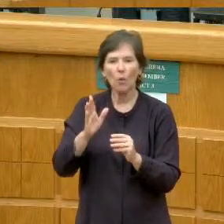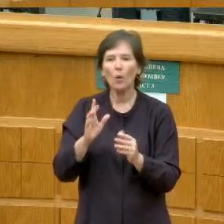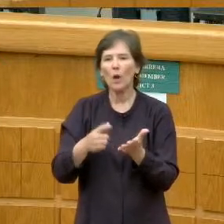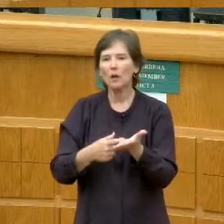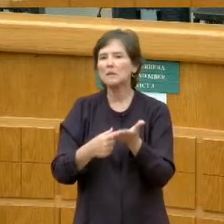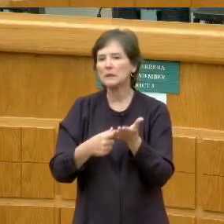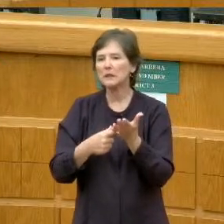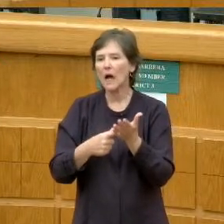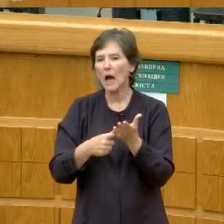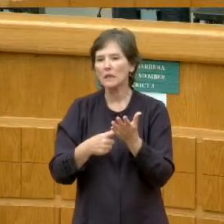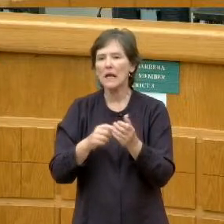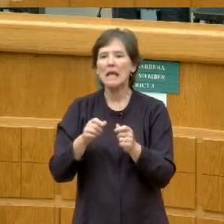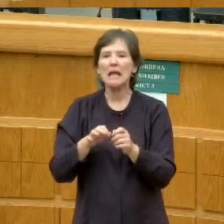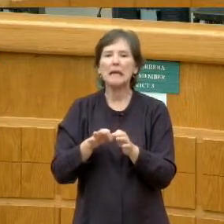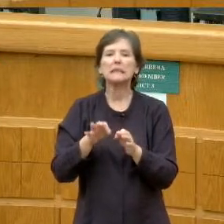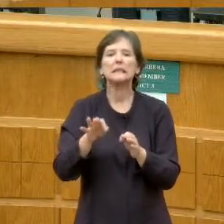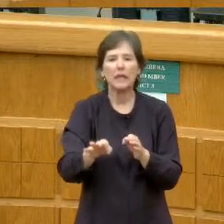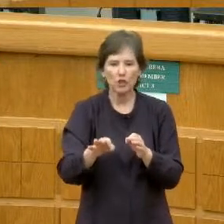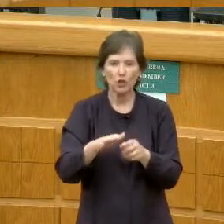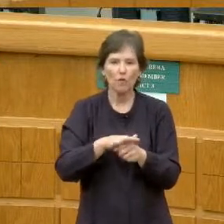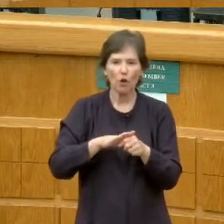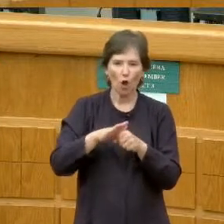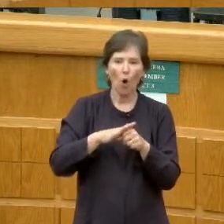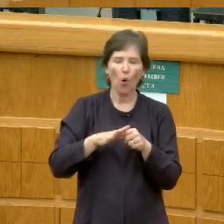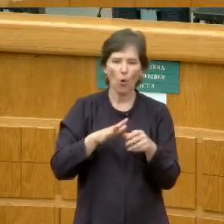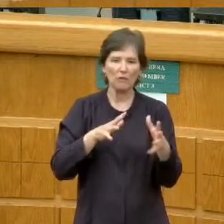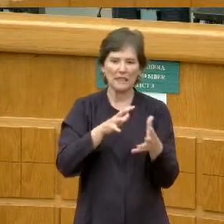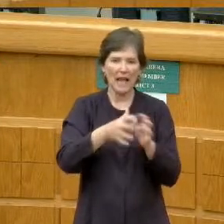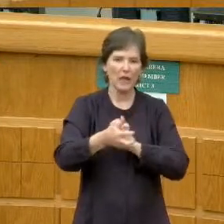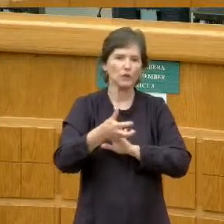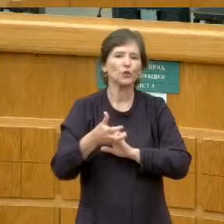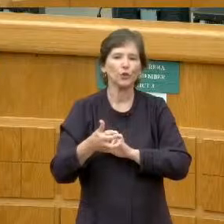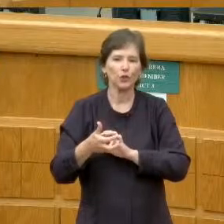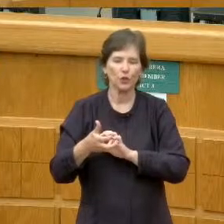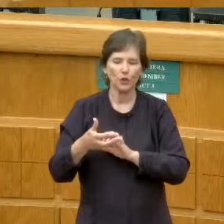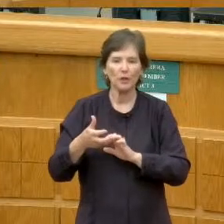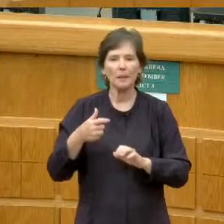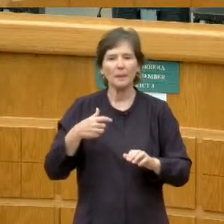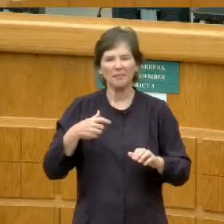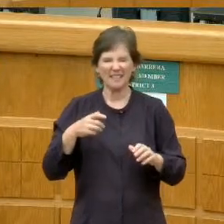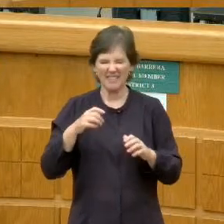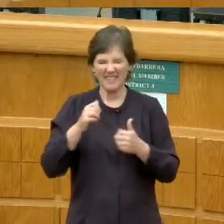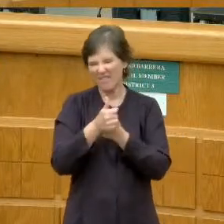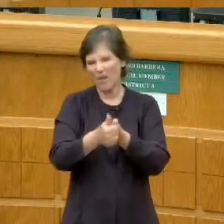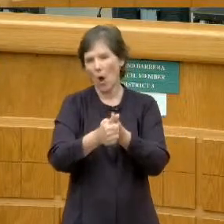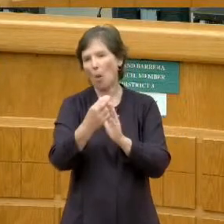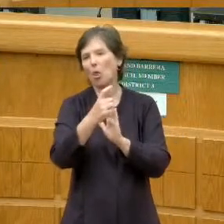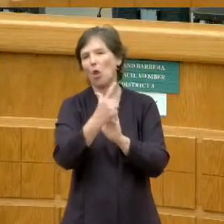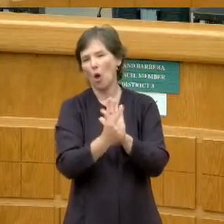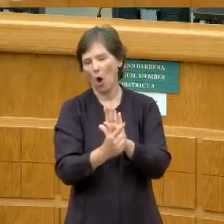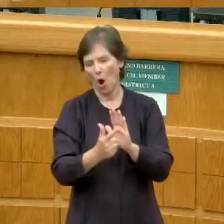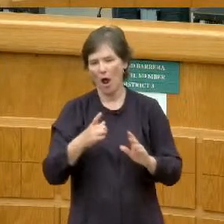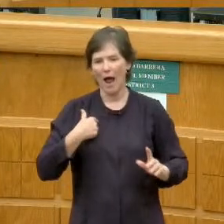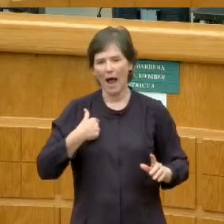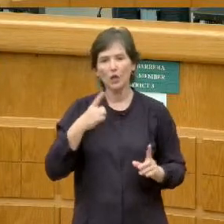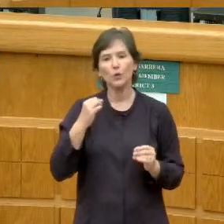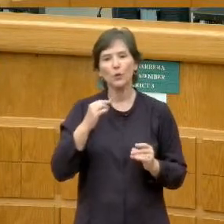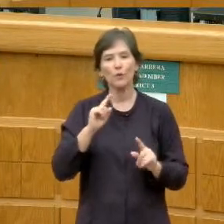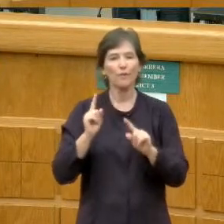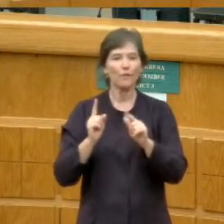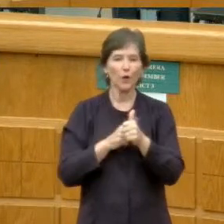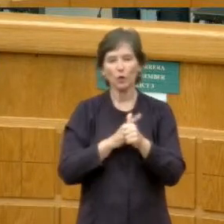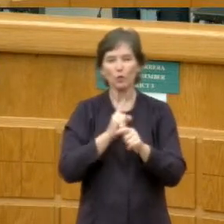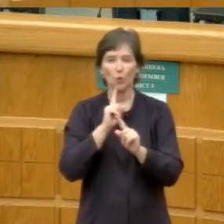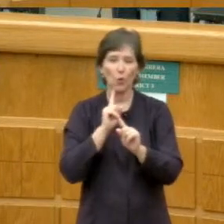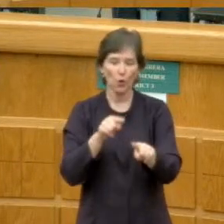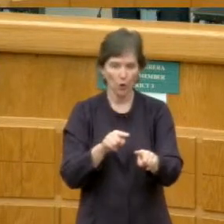is required under law. I do the first one in my emergency manager capacity. Then the second one we do is after